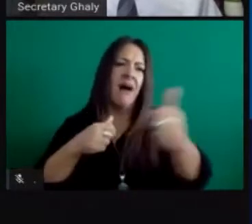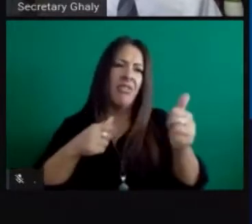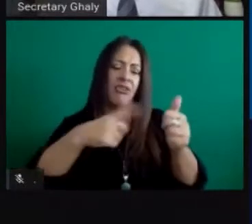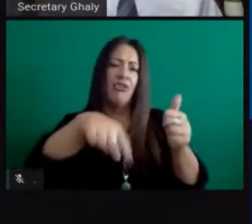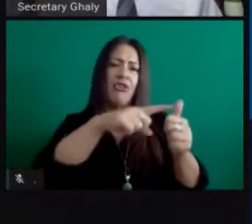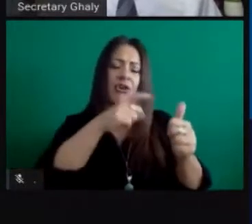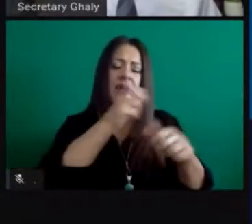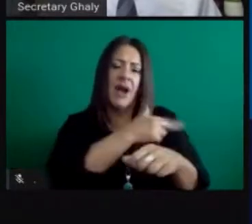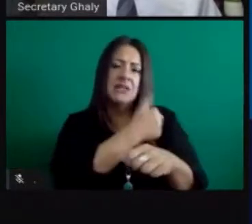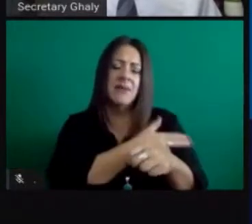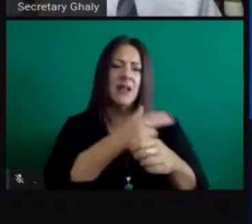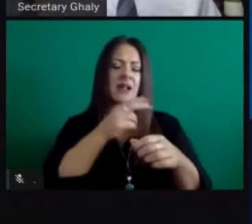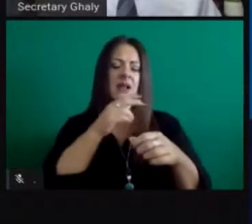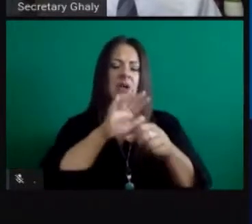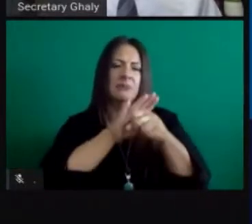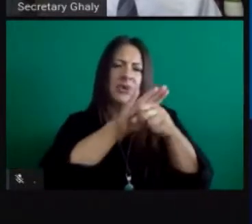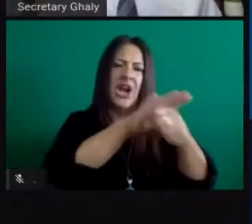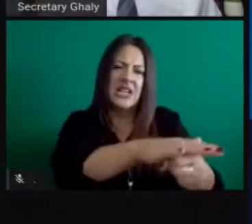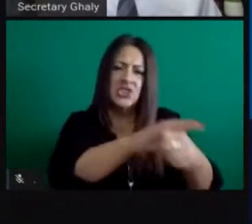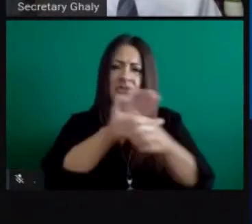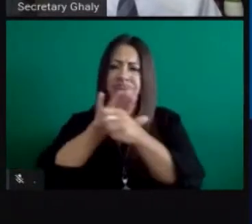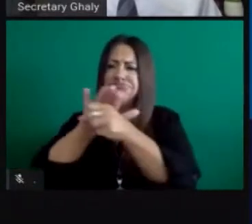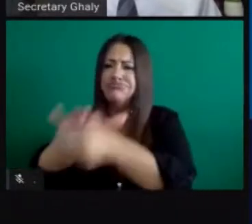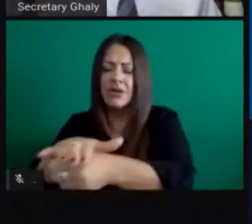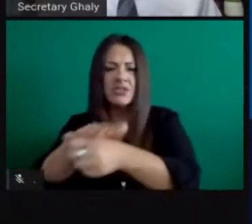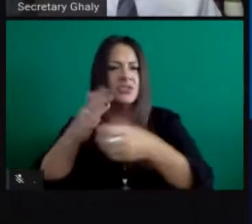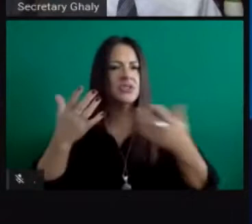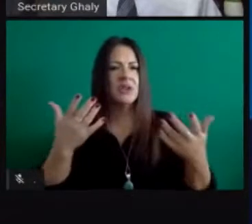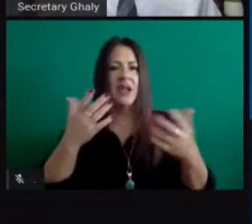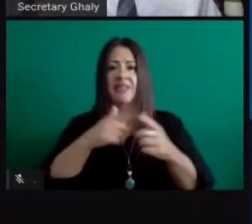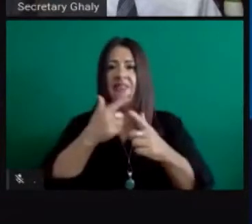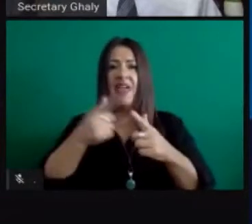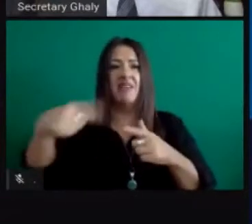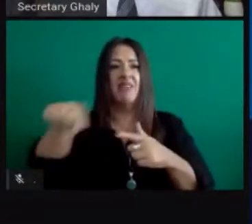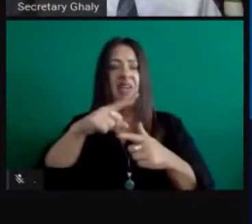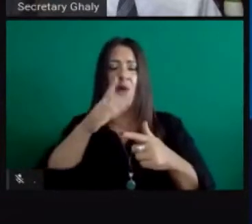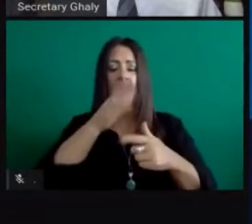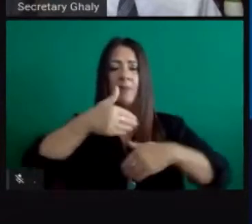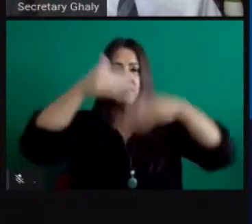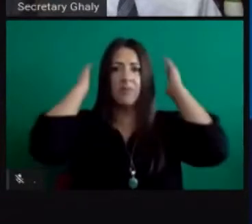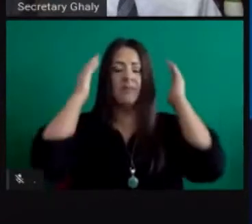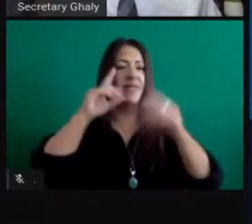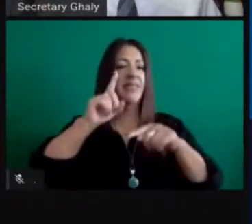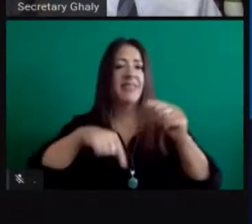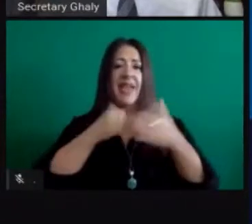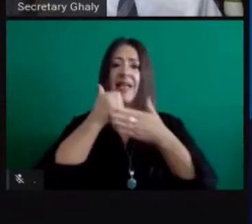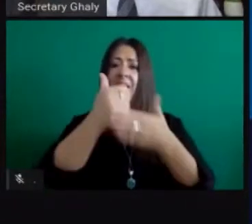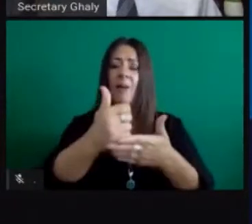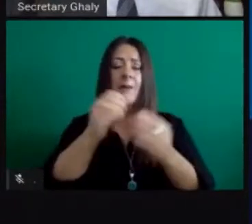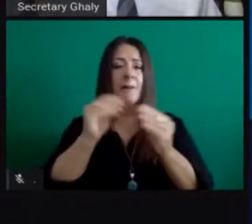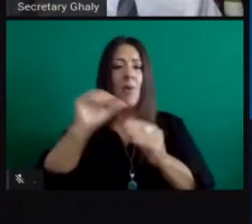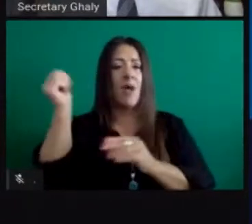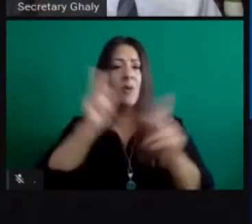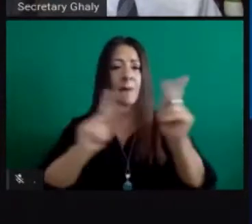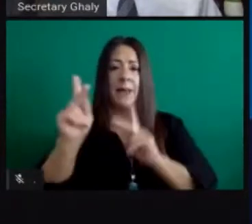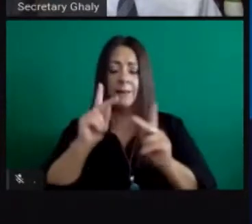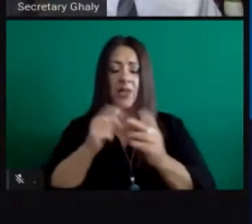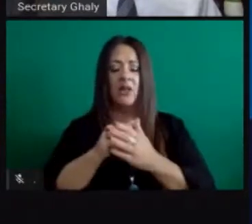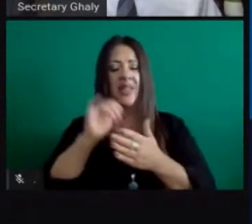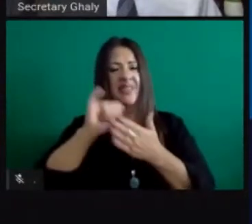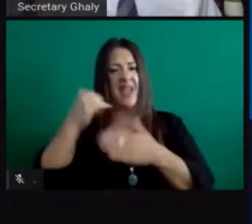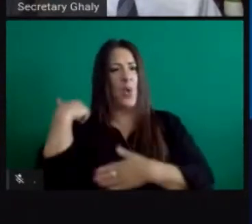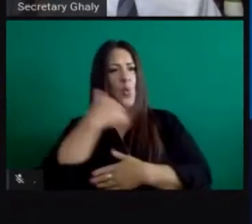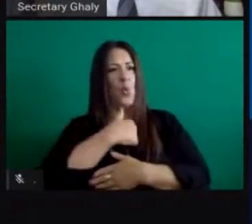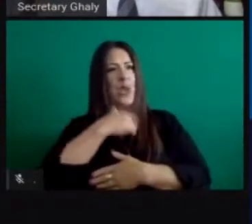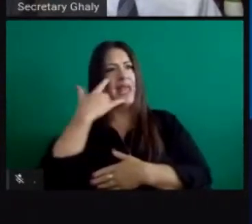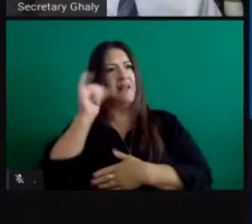so far before we're not able to deliver the kind of care Californians have come to expect out of our